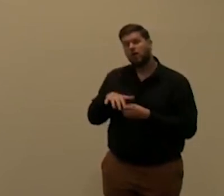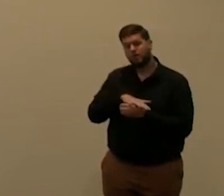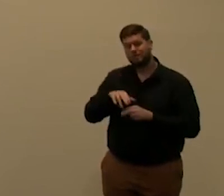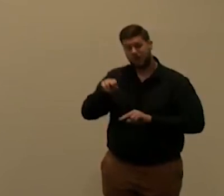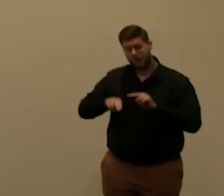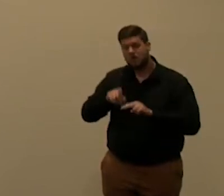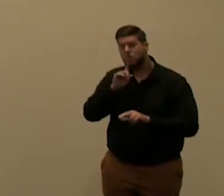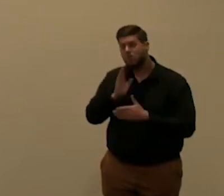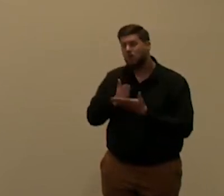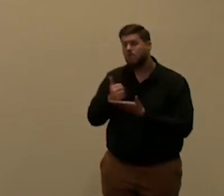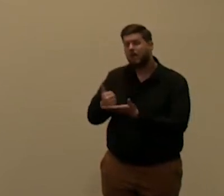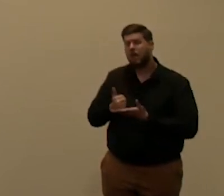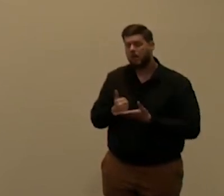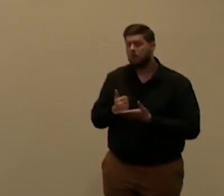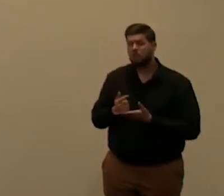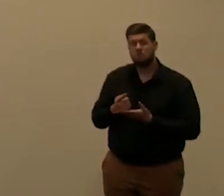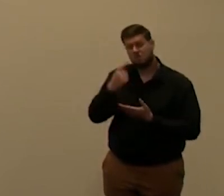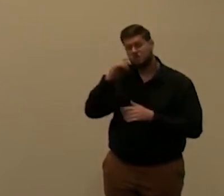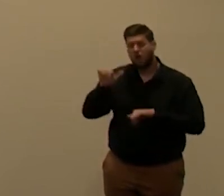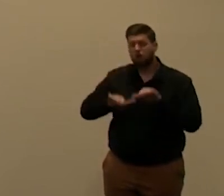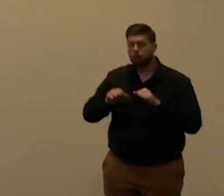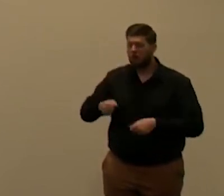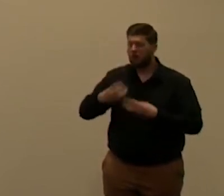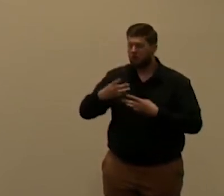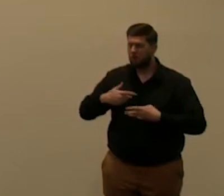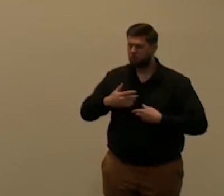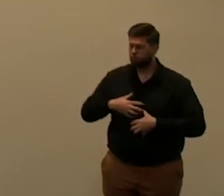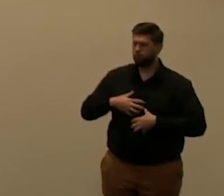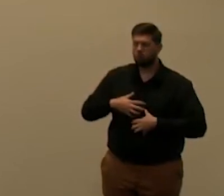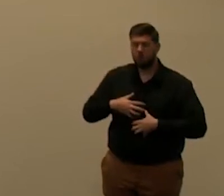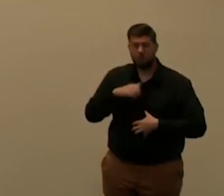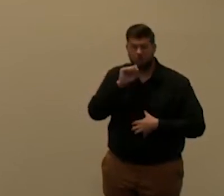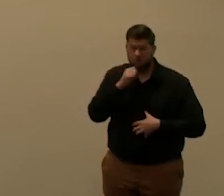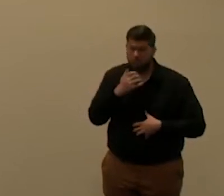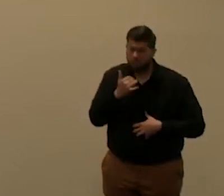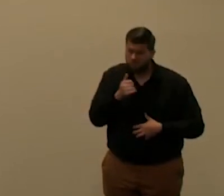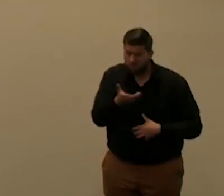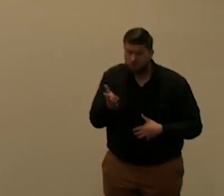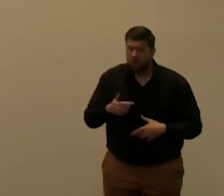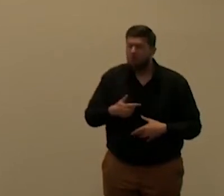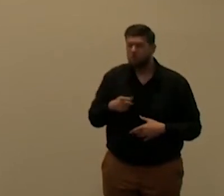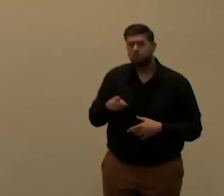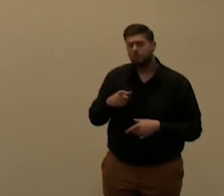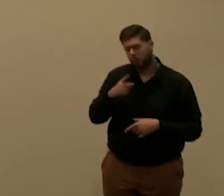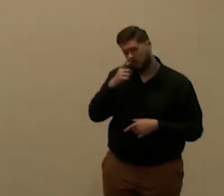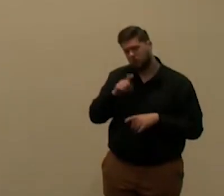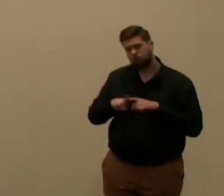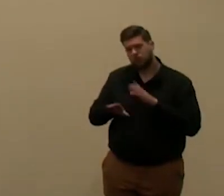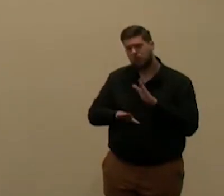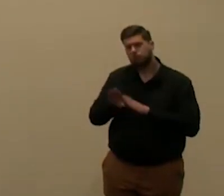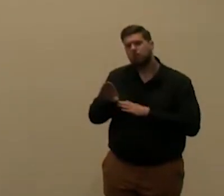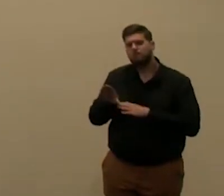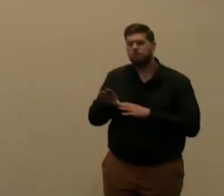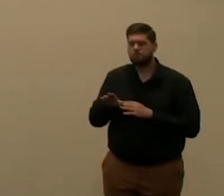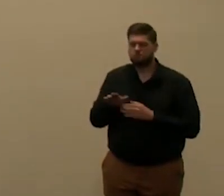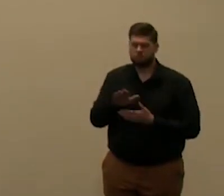some unexpected results and can lead you to make a better company or a better organization. So with